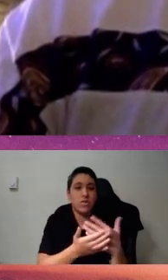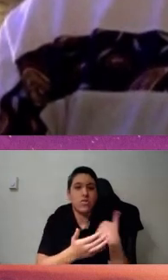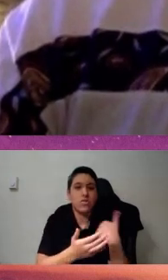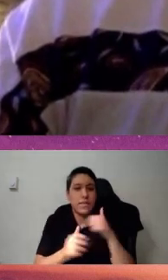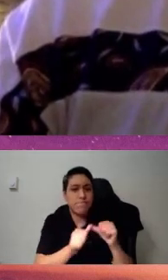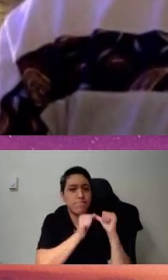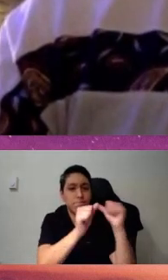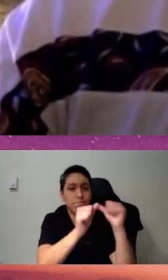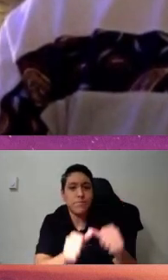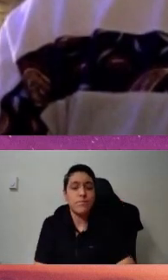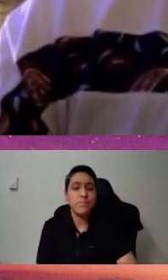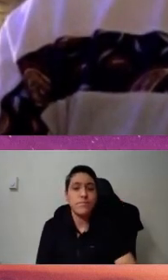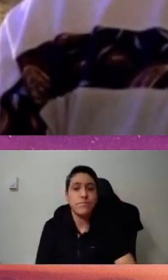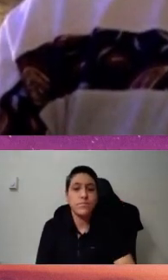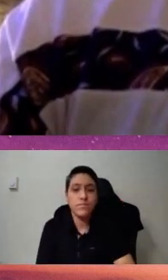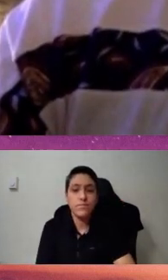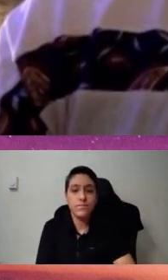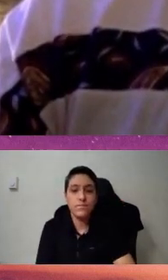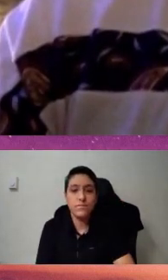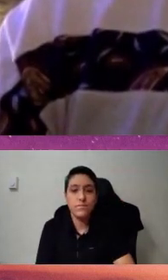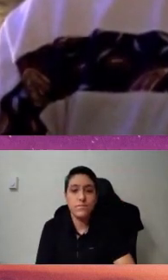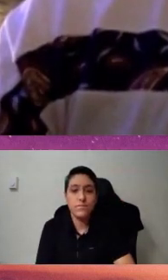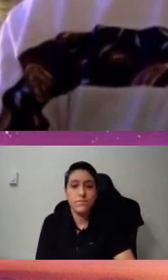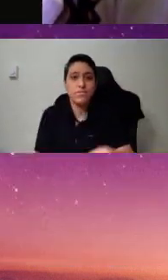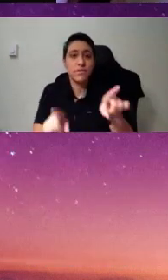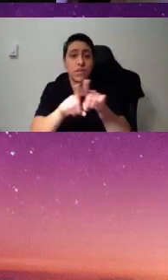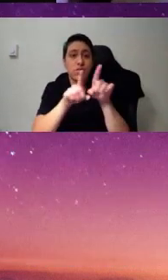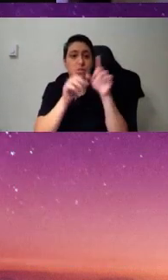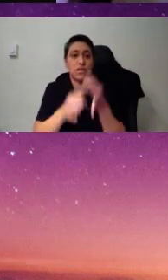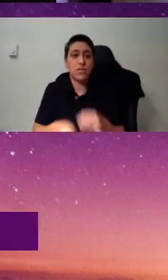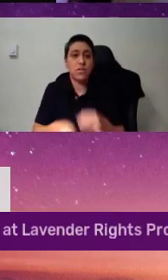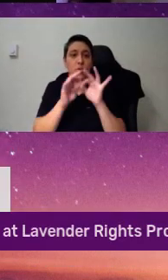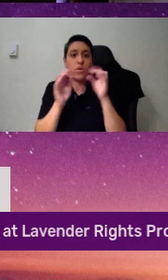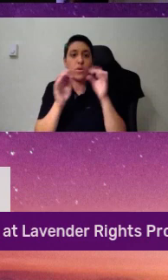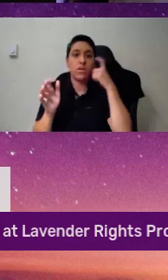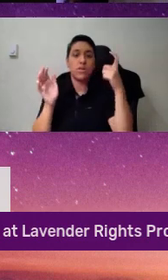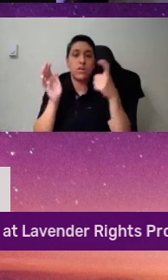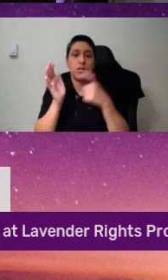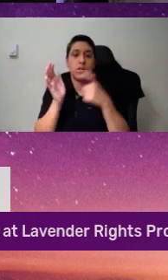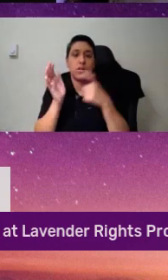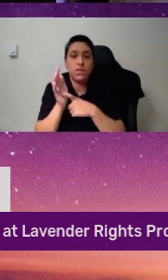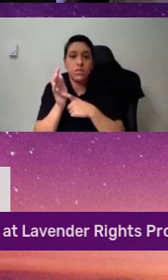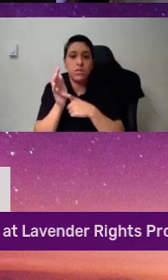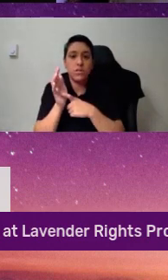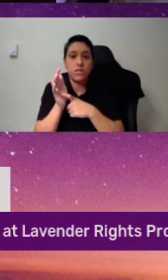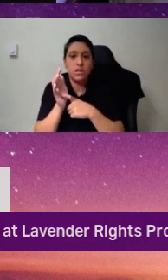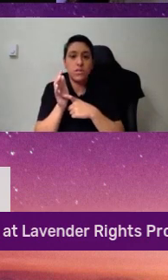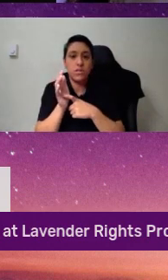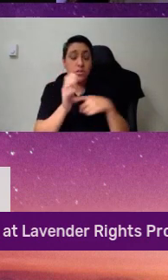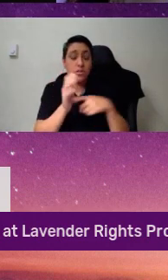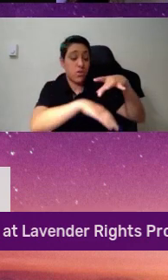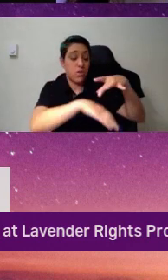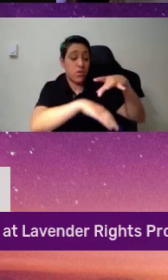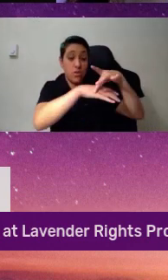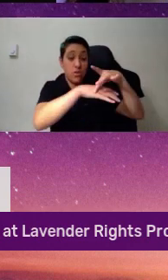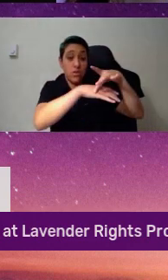in this colonial space. But it's also really important to just acknowledge that the earth in of itself